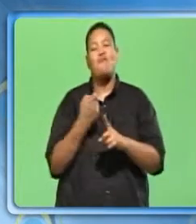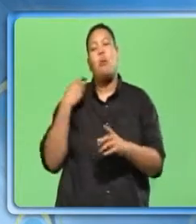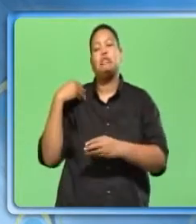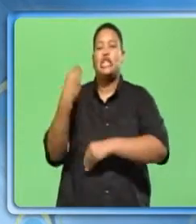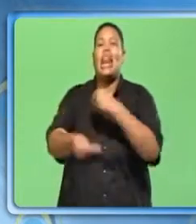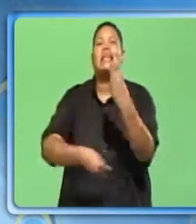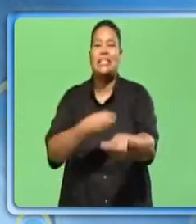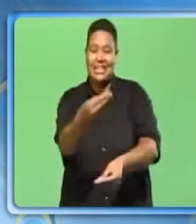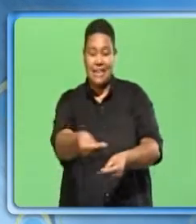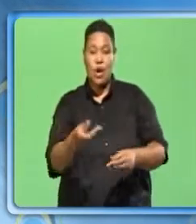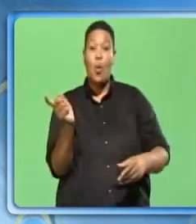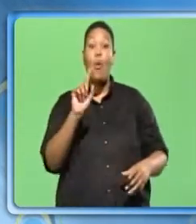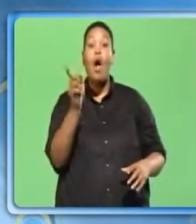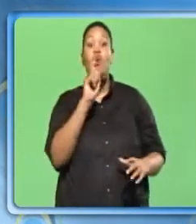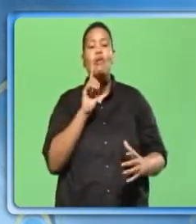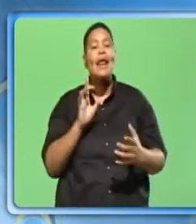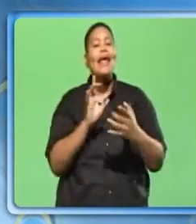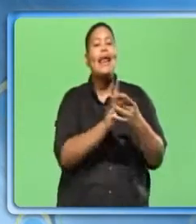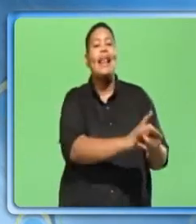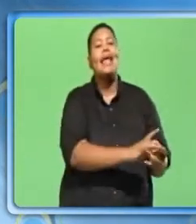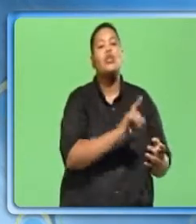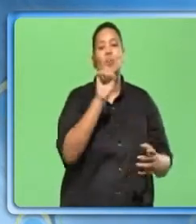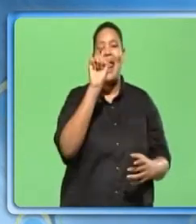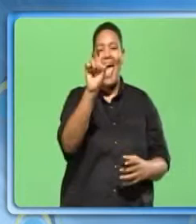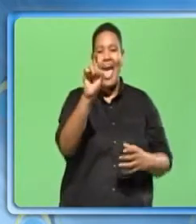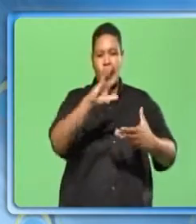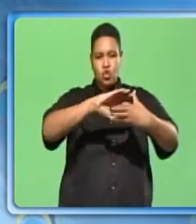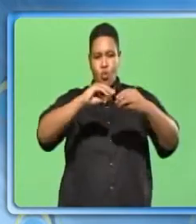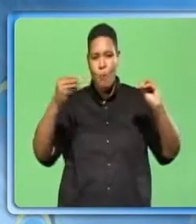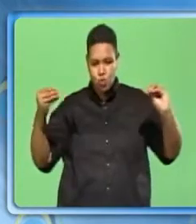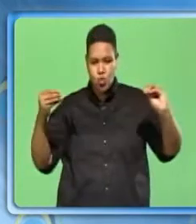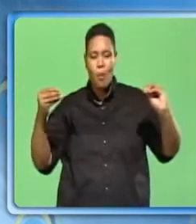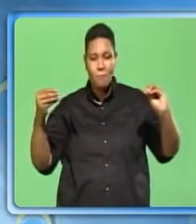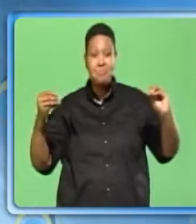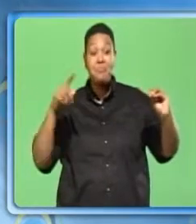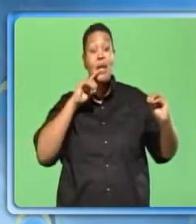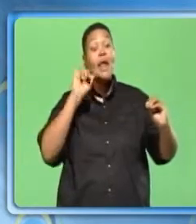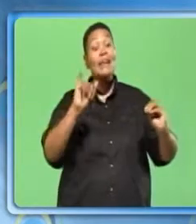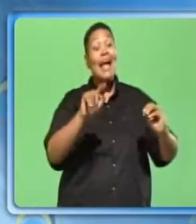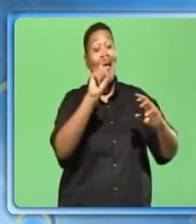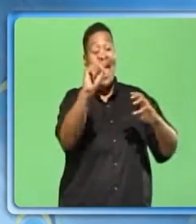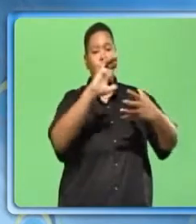genetic, where it is linked to the X chromosome, and on that X